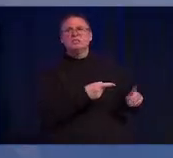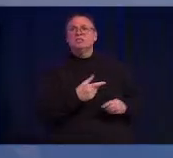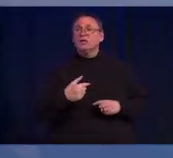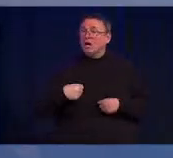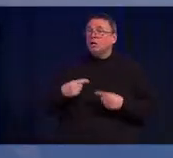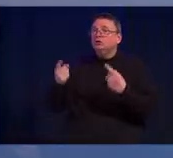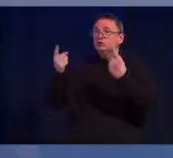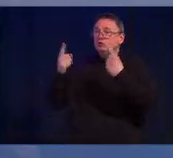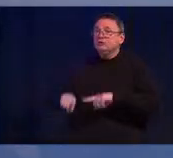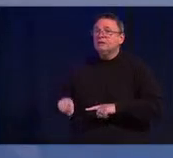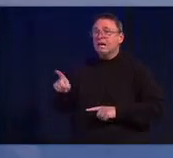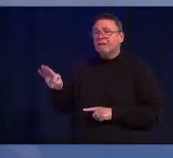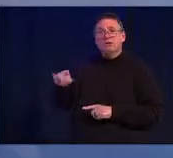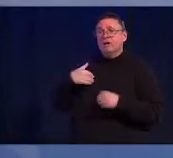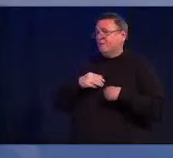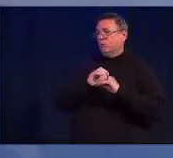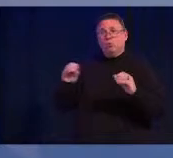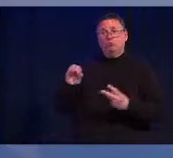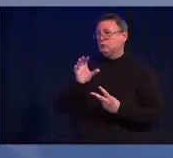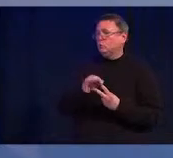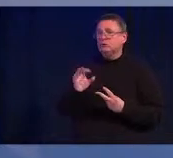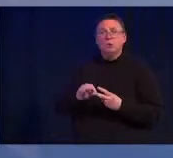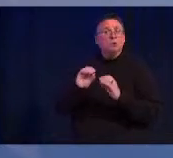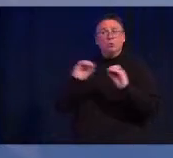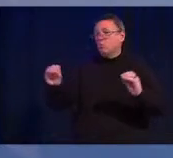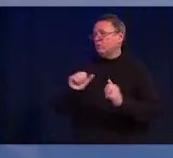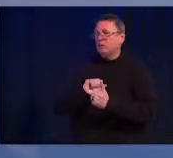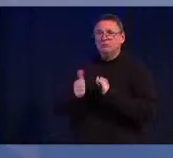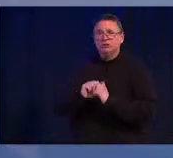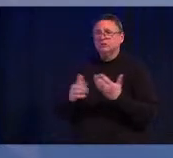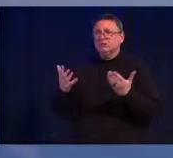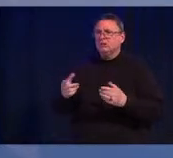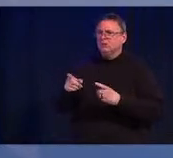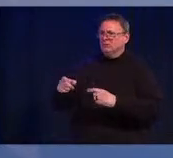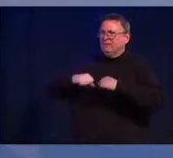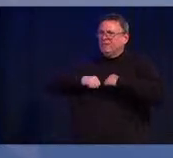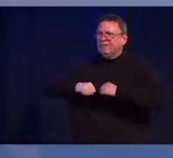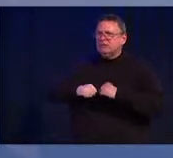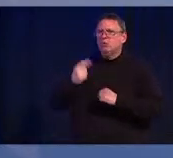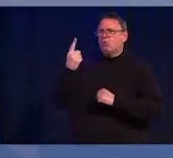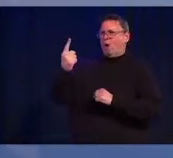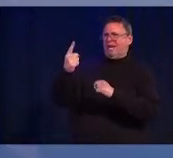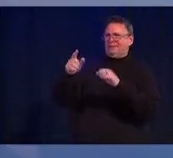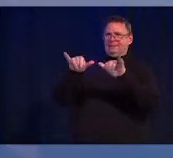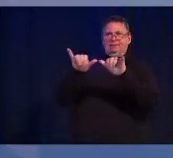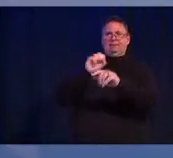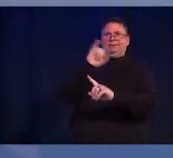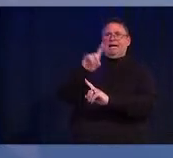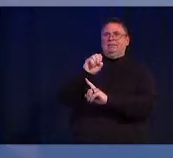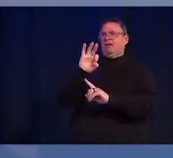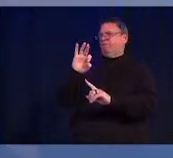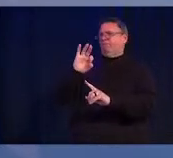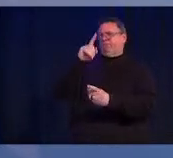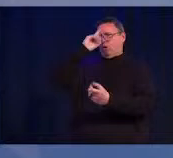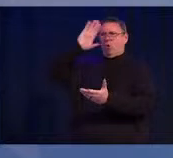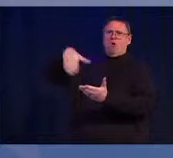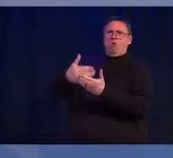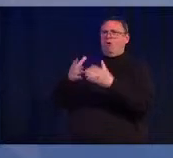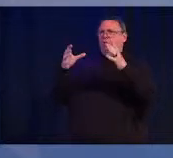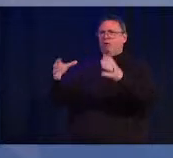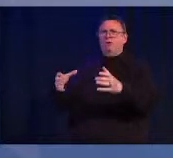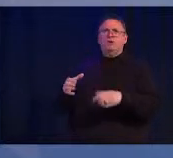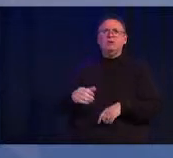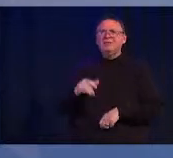you don't have choice and competition, you're trying to defend a one-size-fits-all system. And over time, things have got